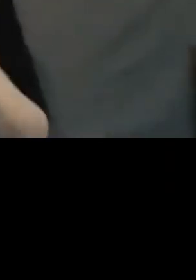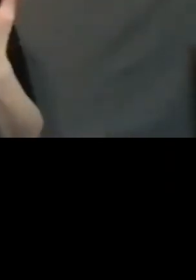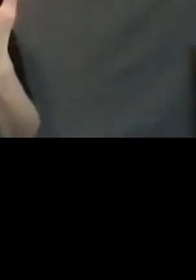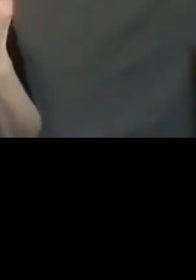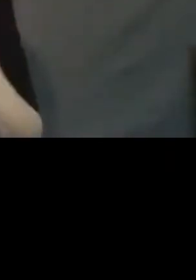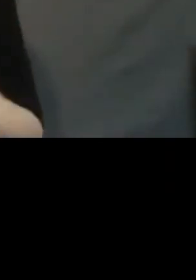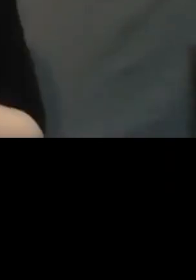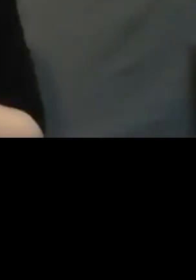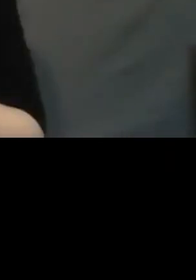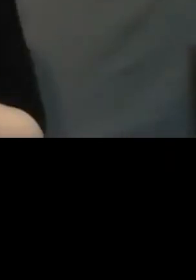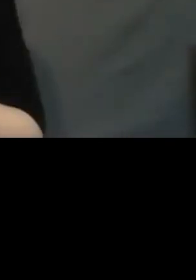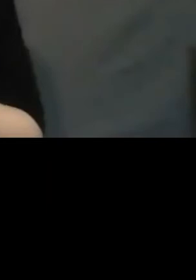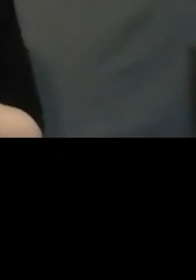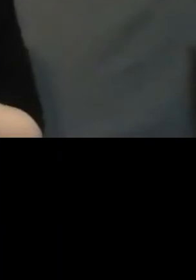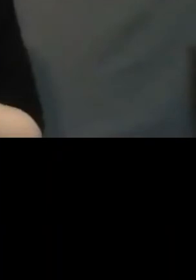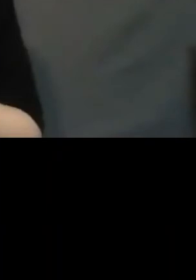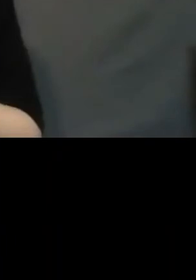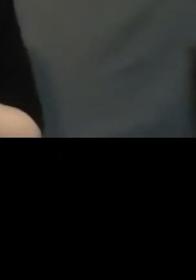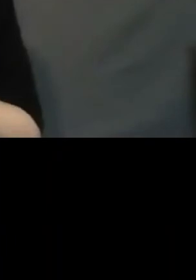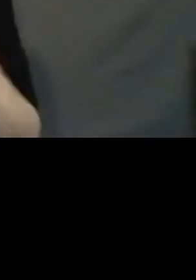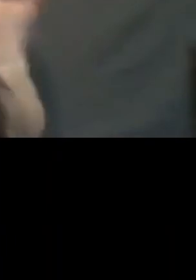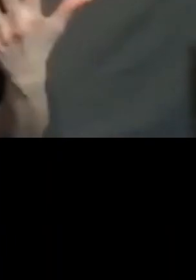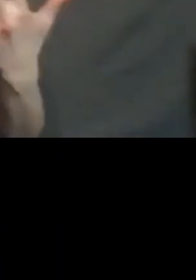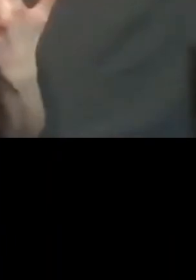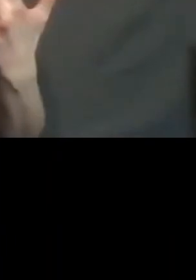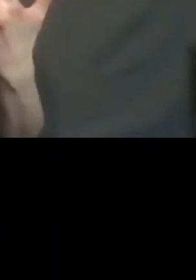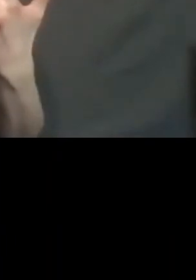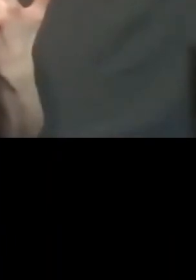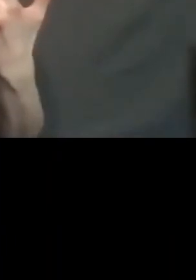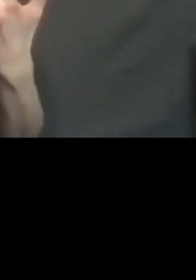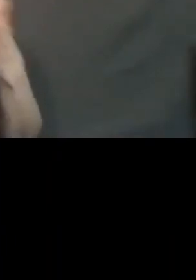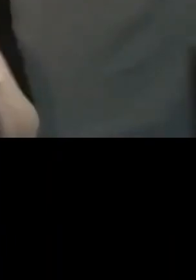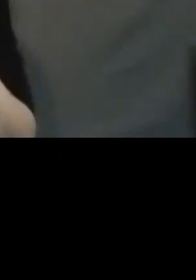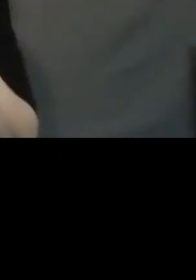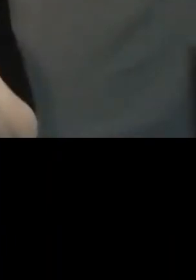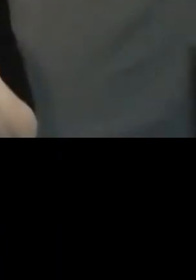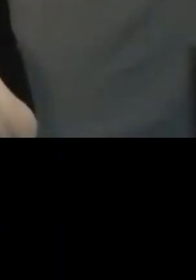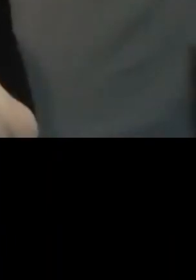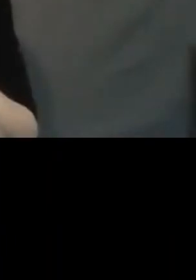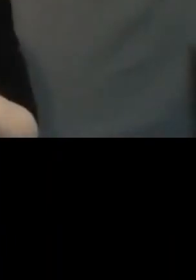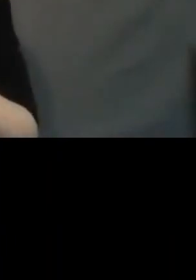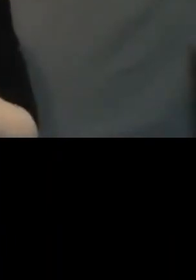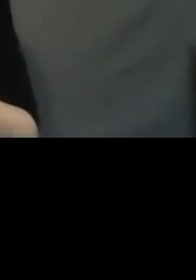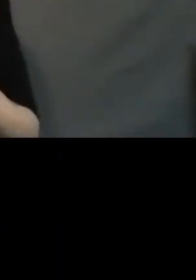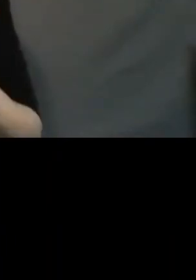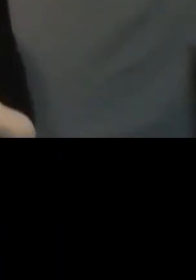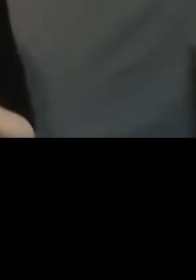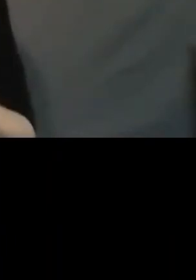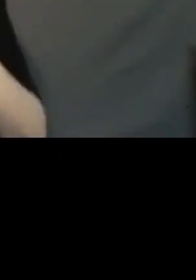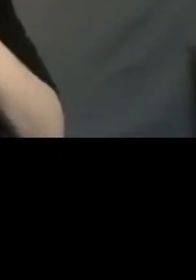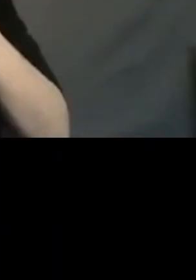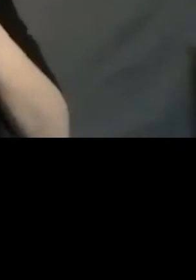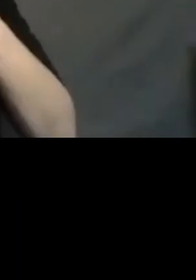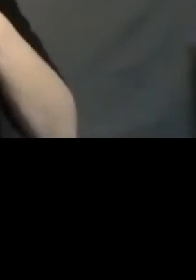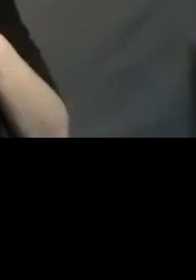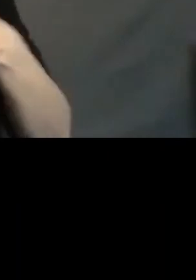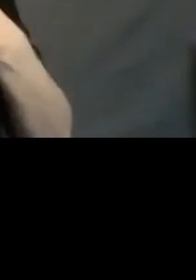treatment effect on the outcome. And for one thing, weighting is very, very